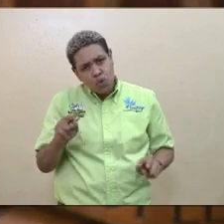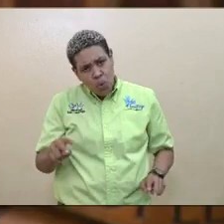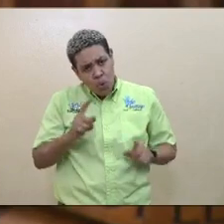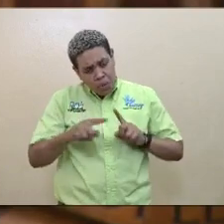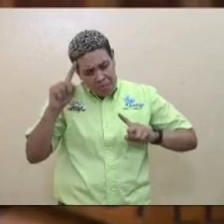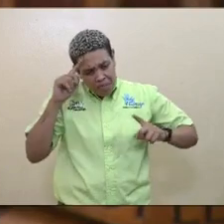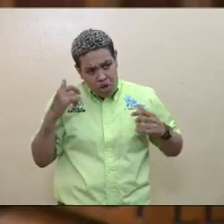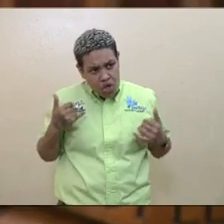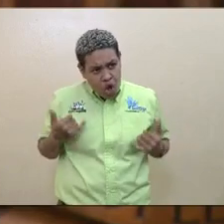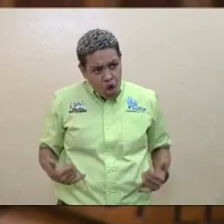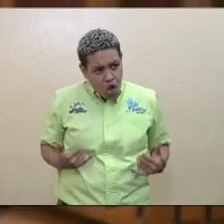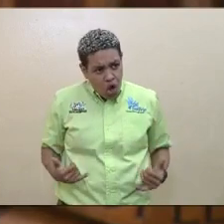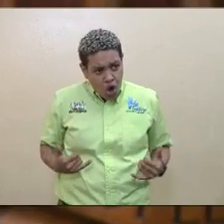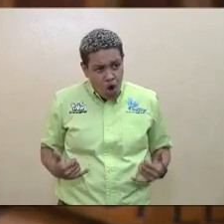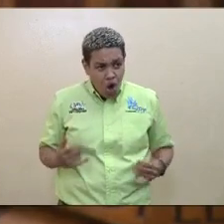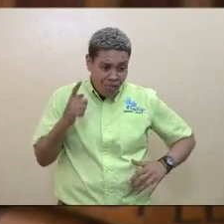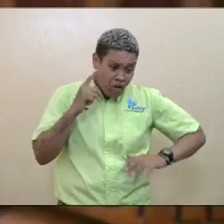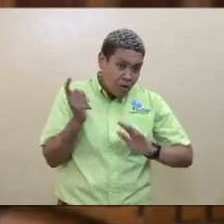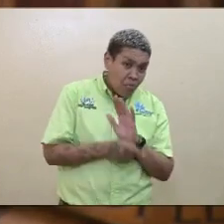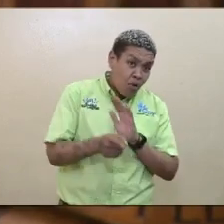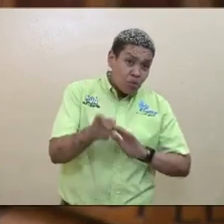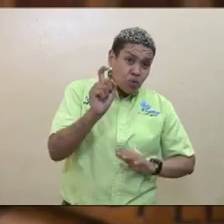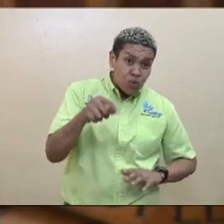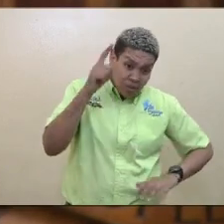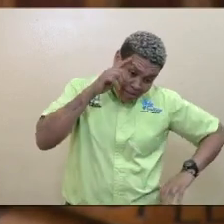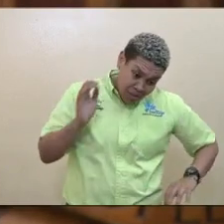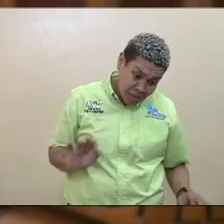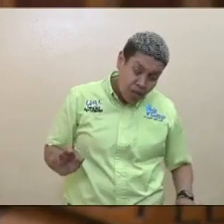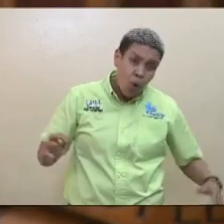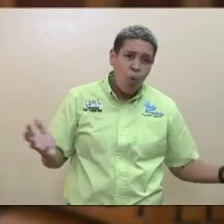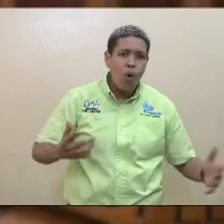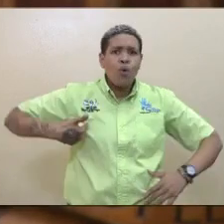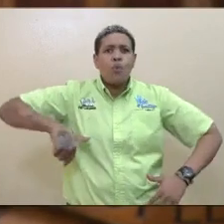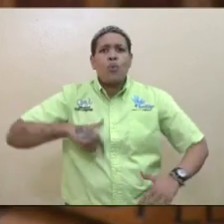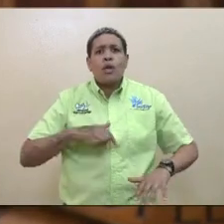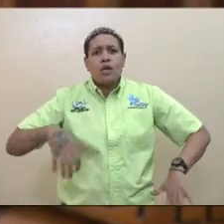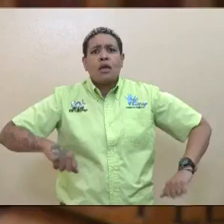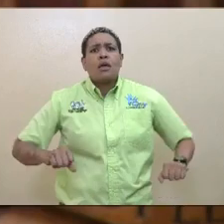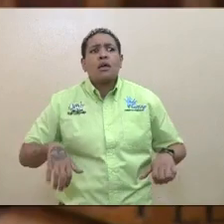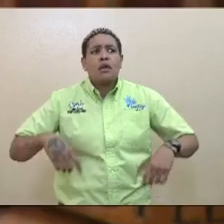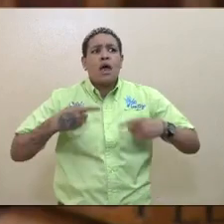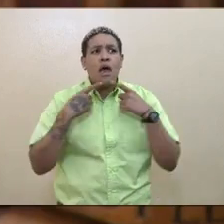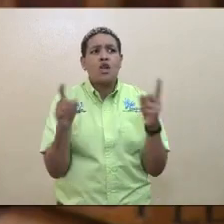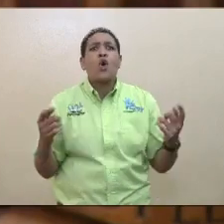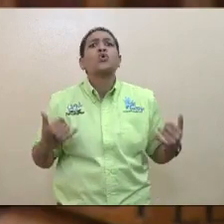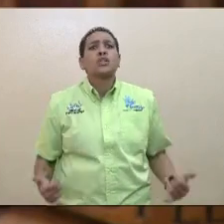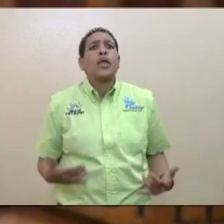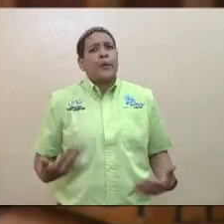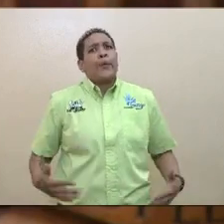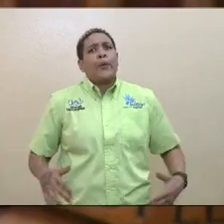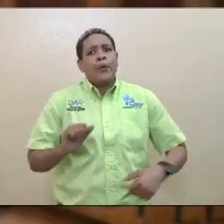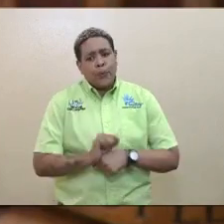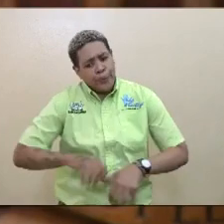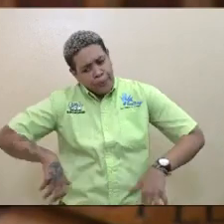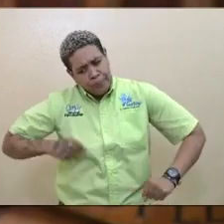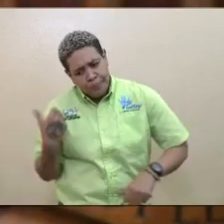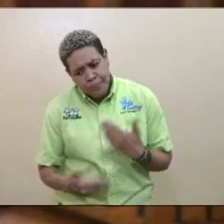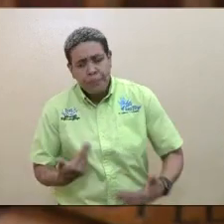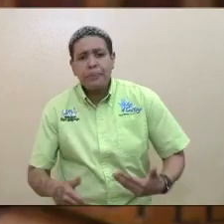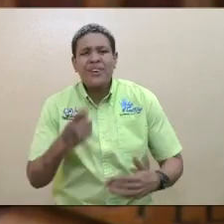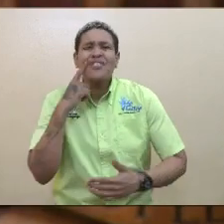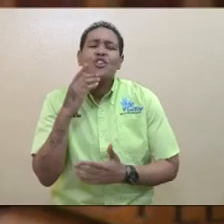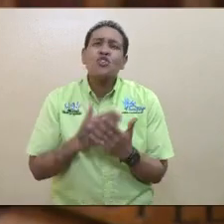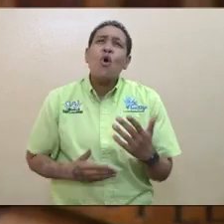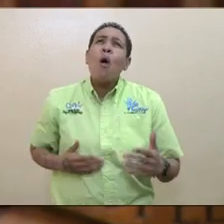for not for a moment should you underestimate what we are announcing today. After some